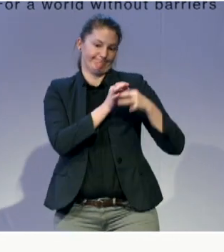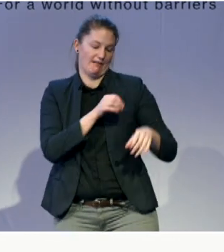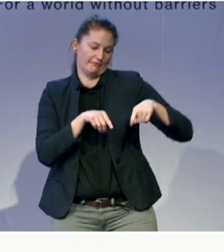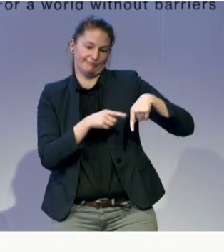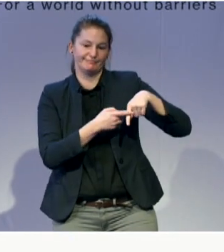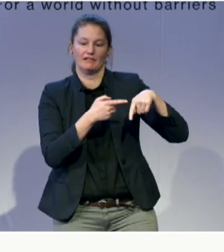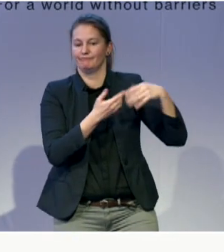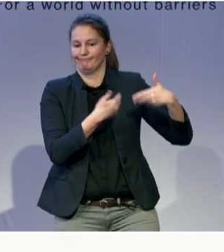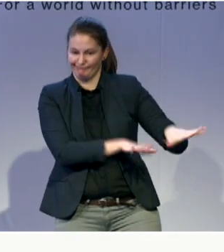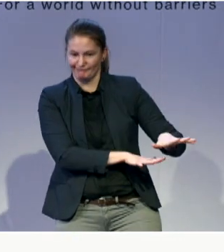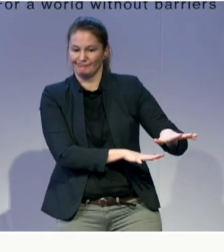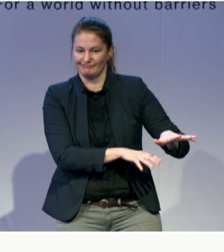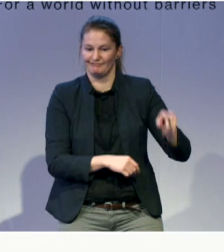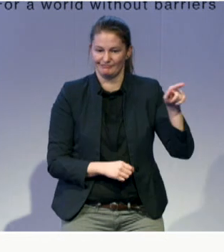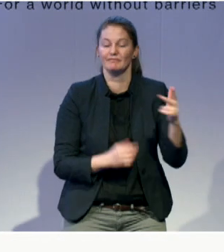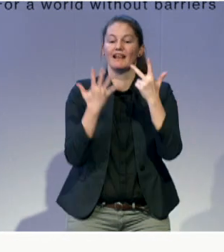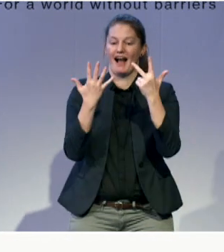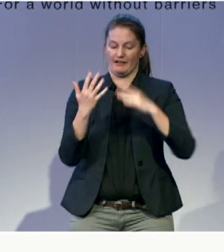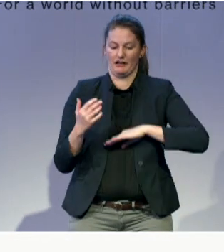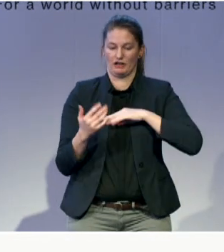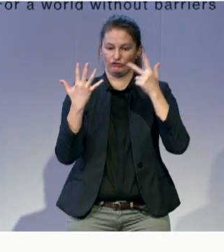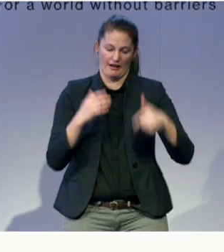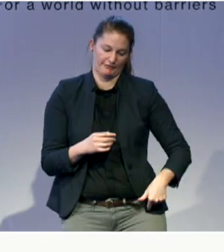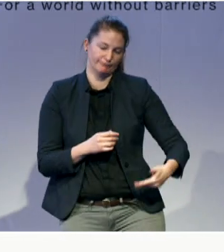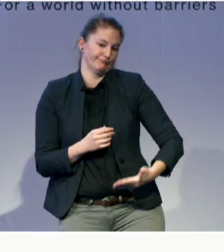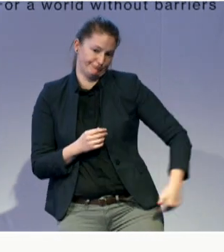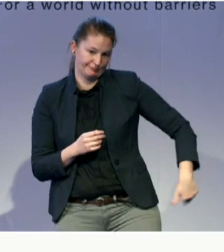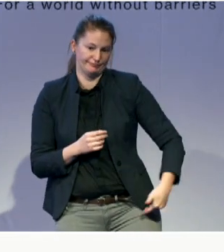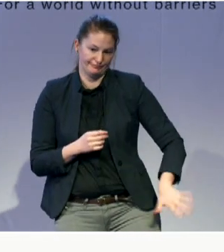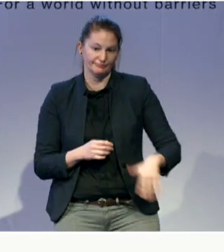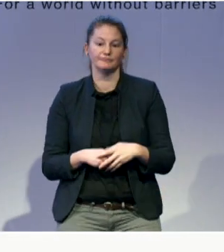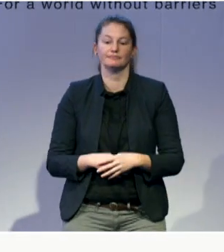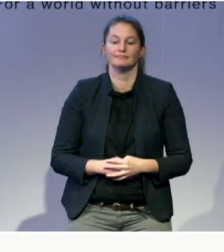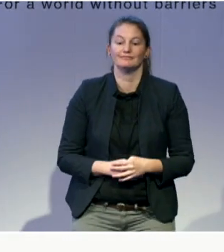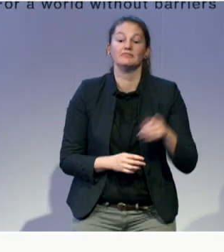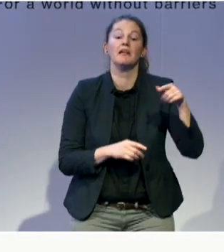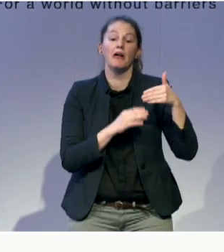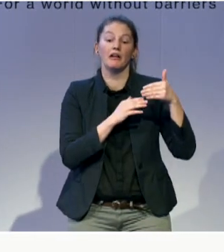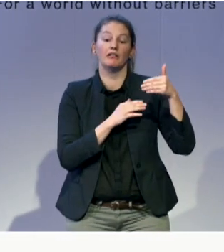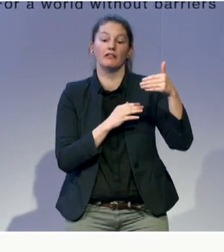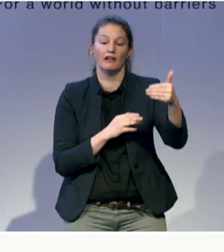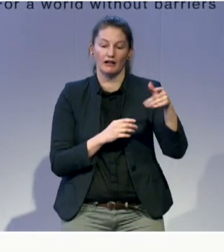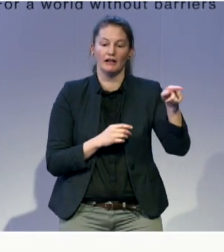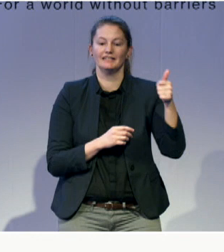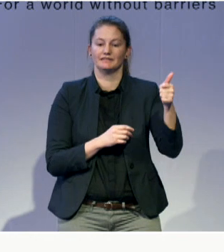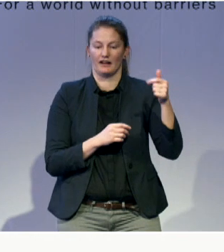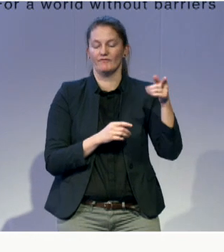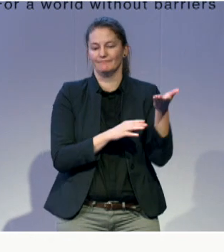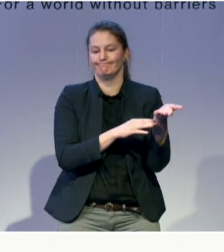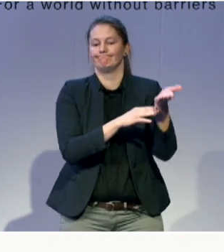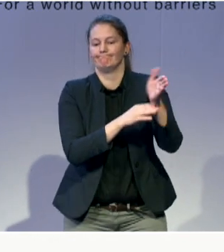having a British mother and having the legacy of being a Kessler, who I thought would be enough, got